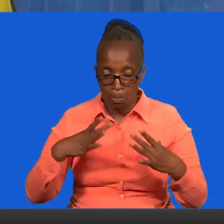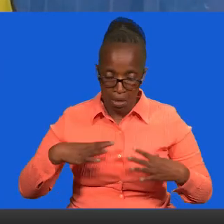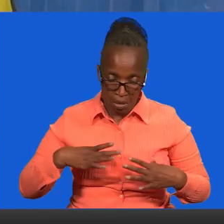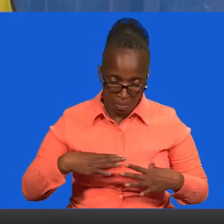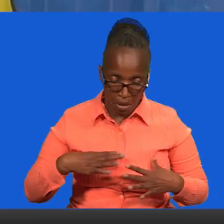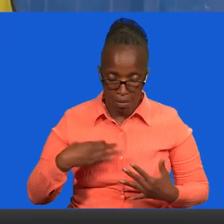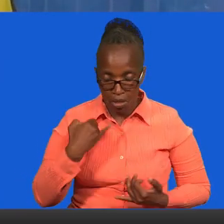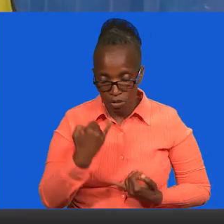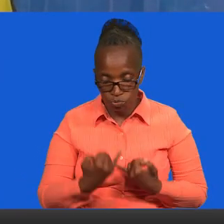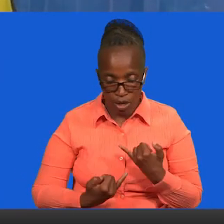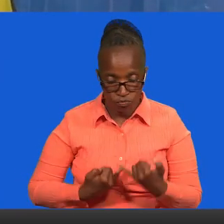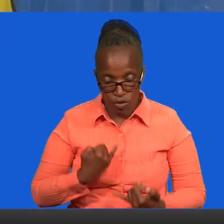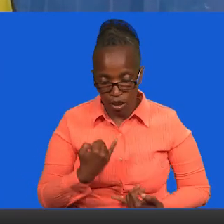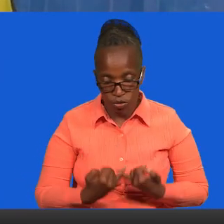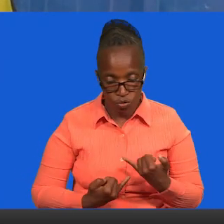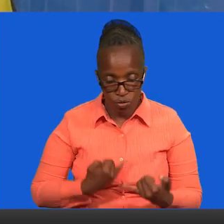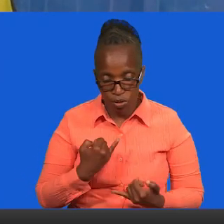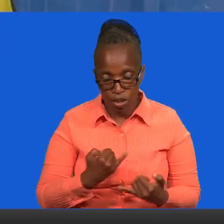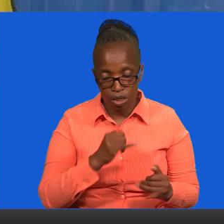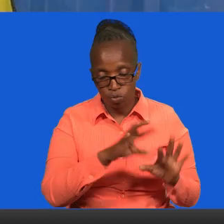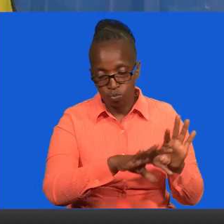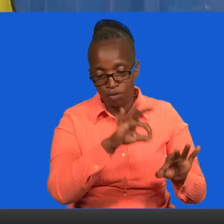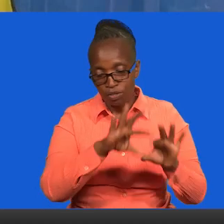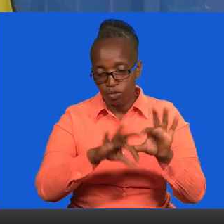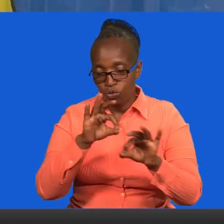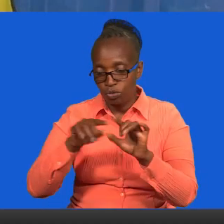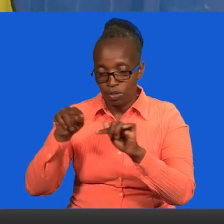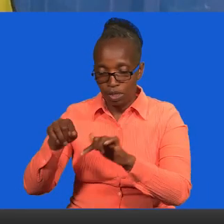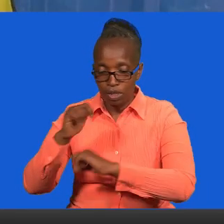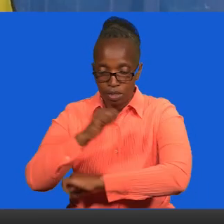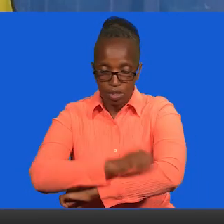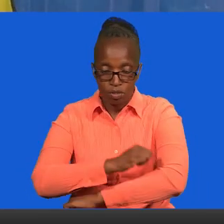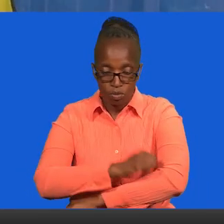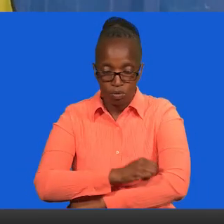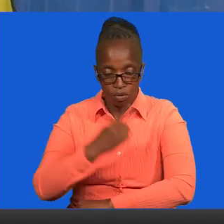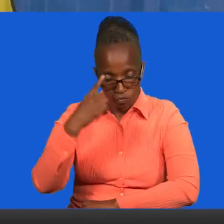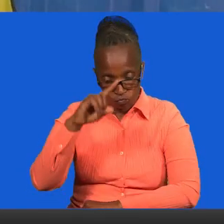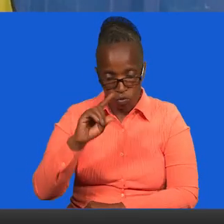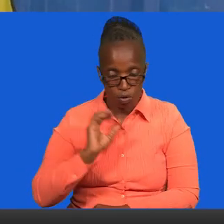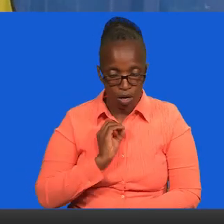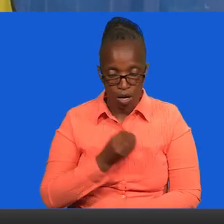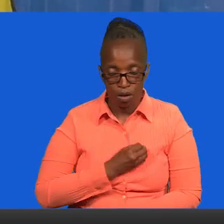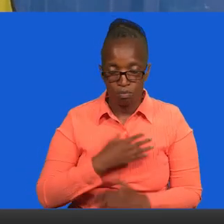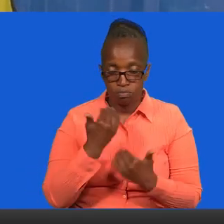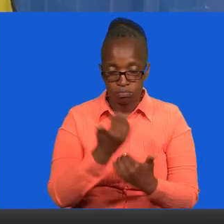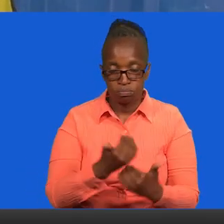Baina tumejifunia na tunafurahia kwamba tulichagua hii shule